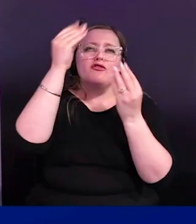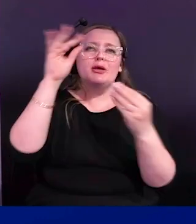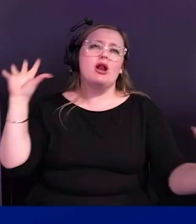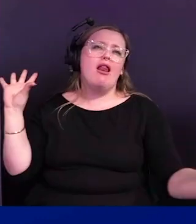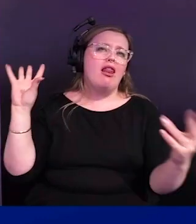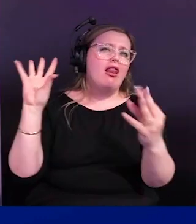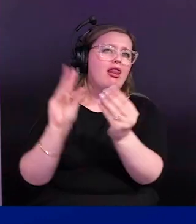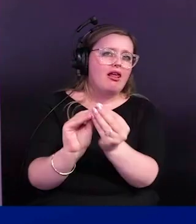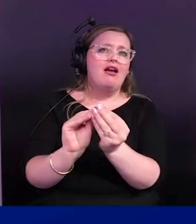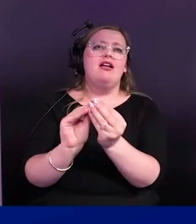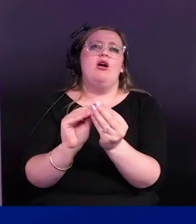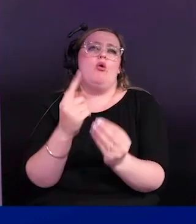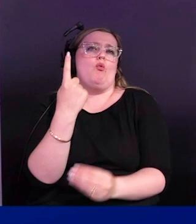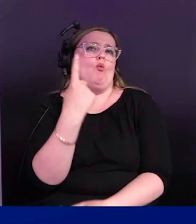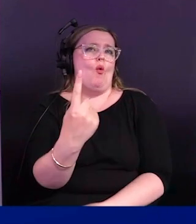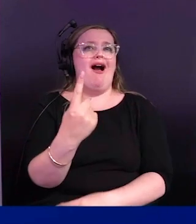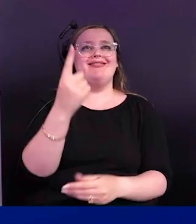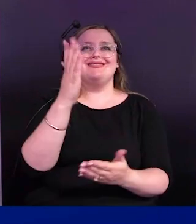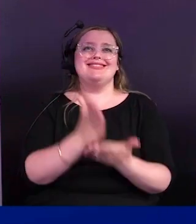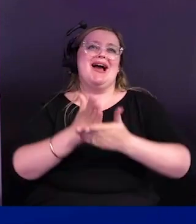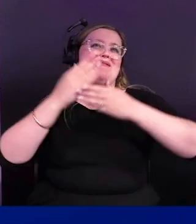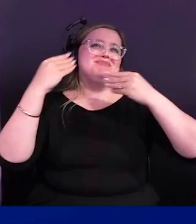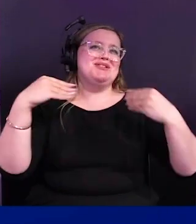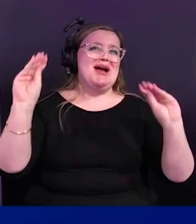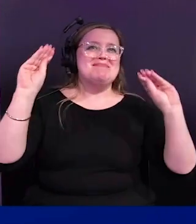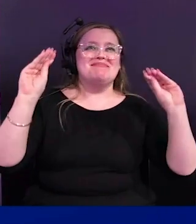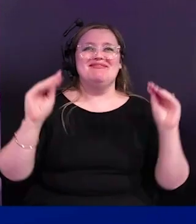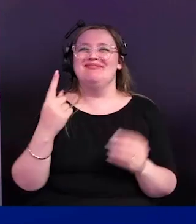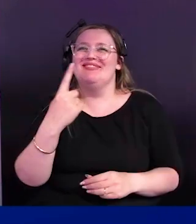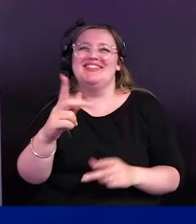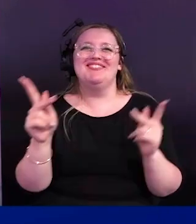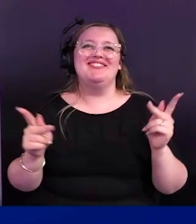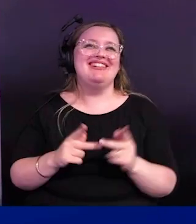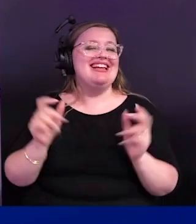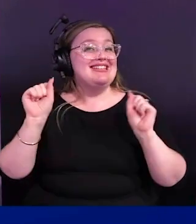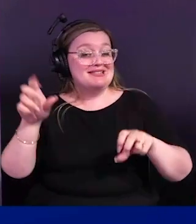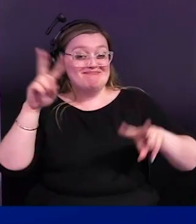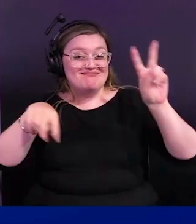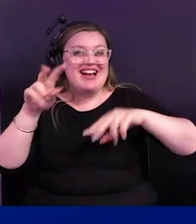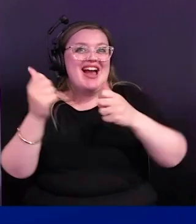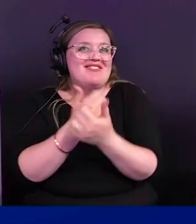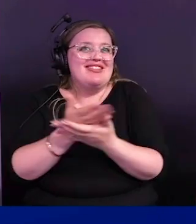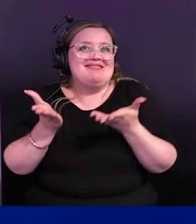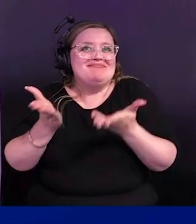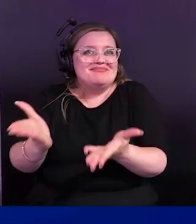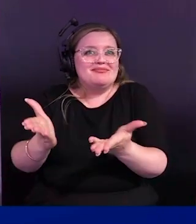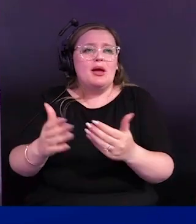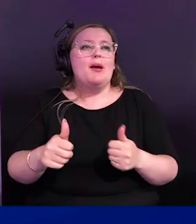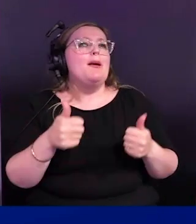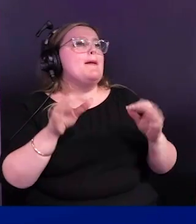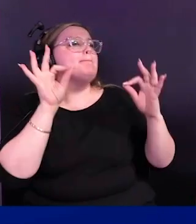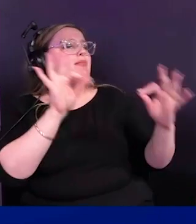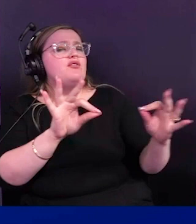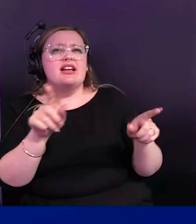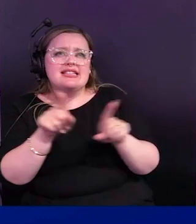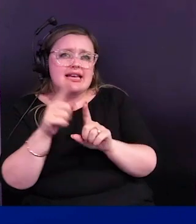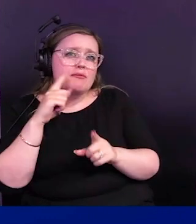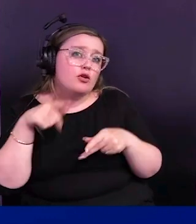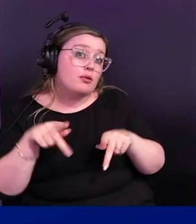it in just one-stop shop, all in one place that you can take a look at once. Perfect. And that's same with permissions